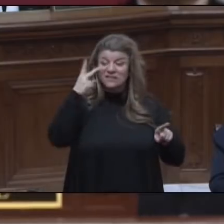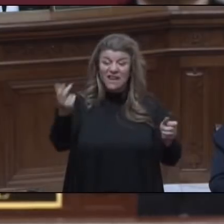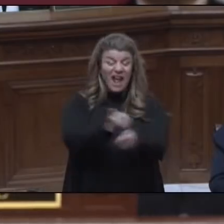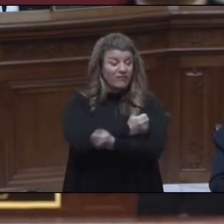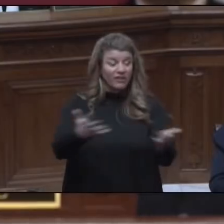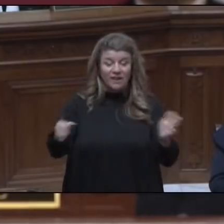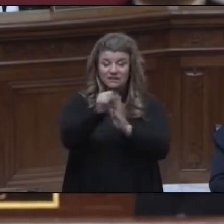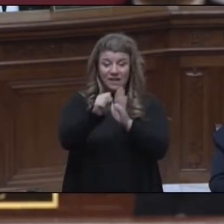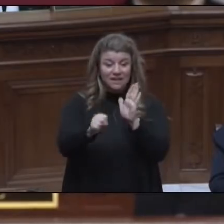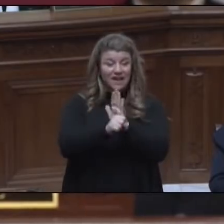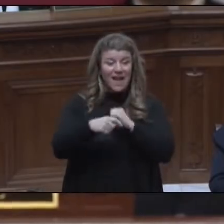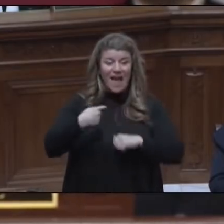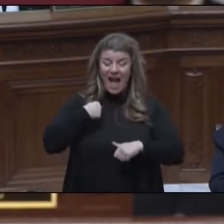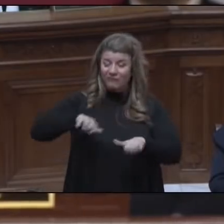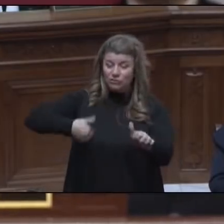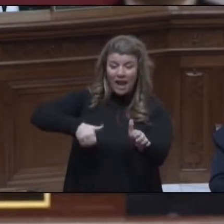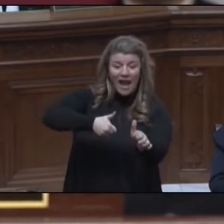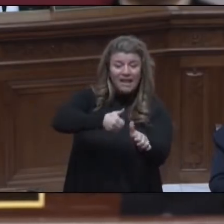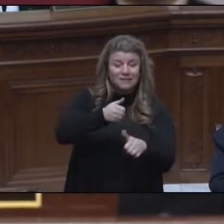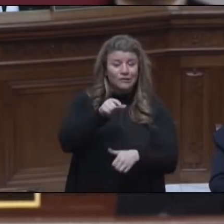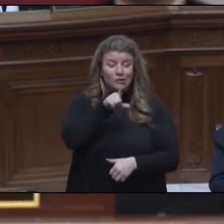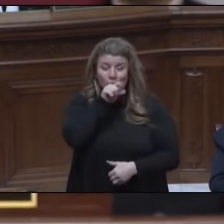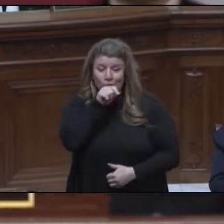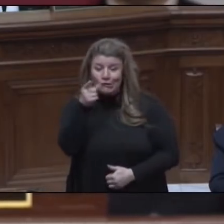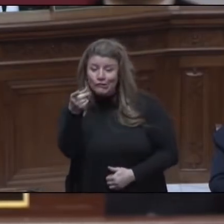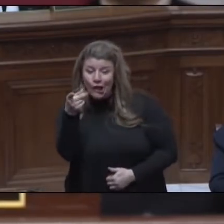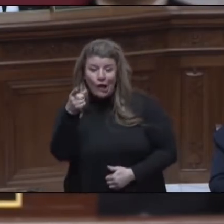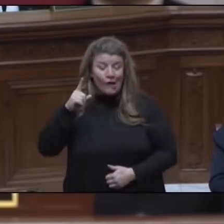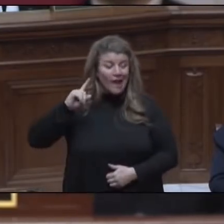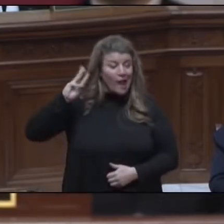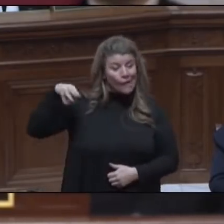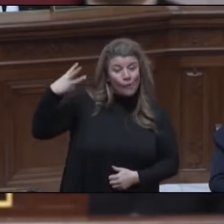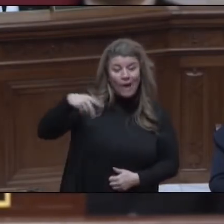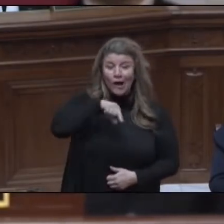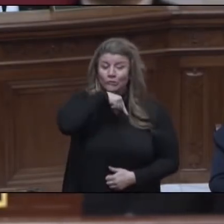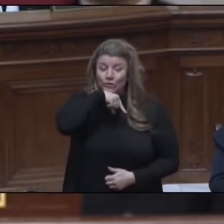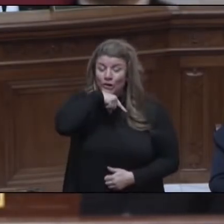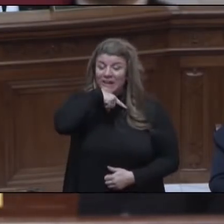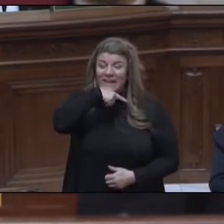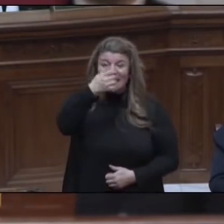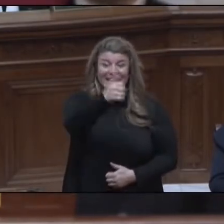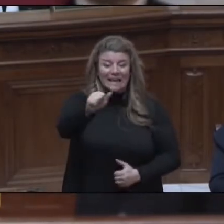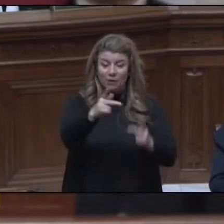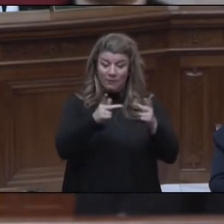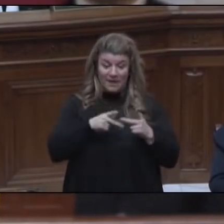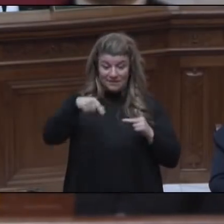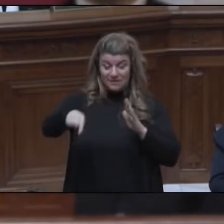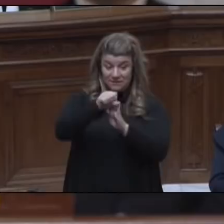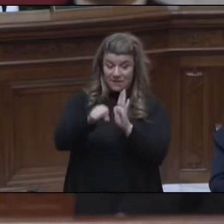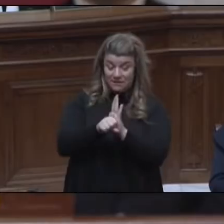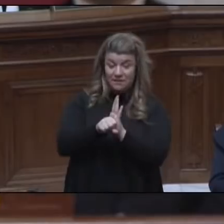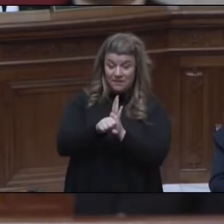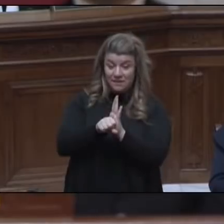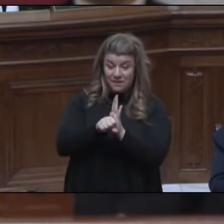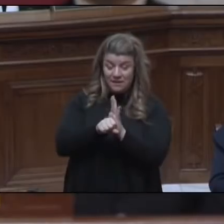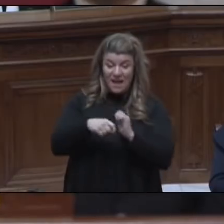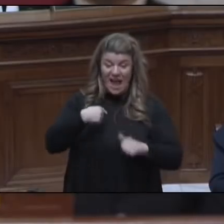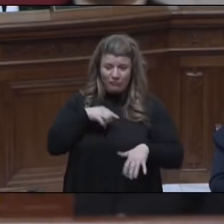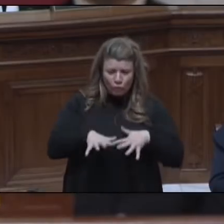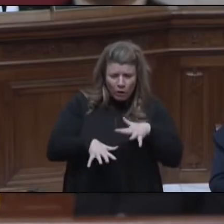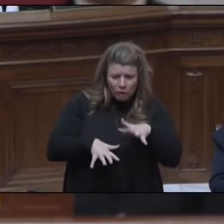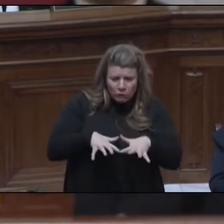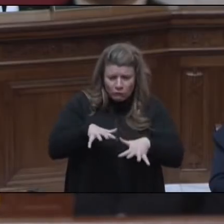chased a bird dog all over Kingdom Come, and I've chased every wild turkey there could possibly be just about in this state. I've crawled on my